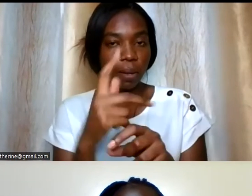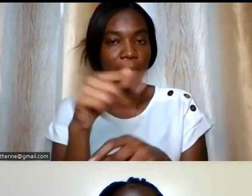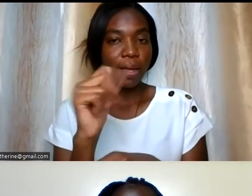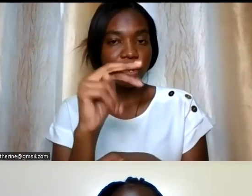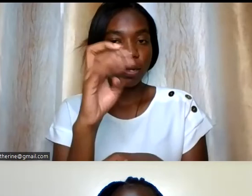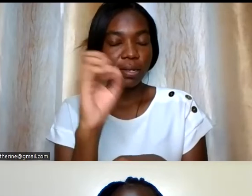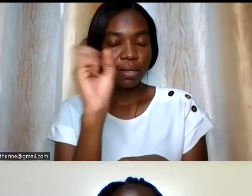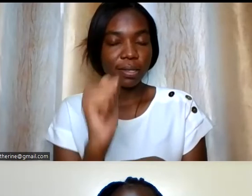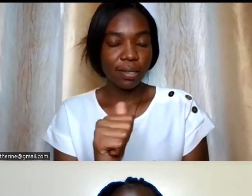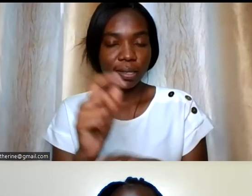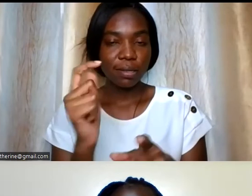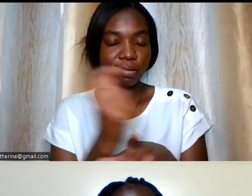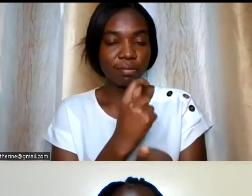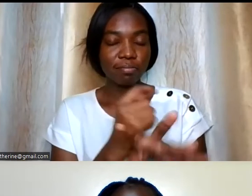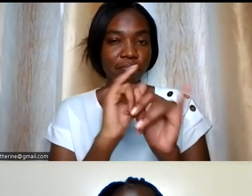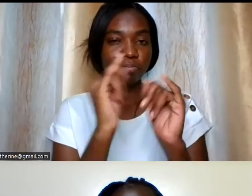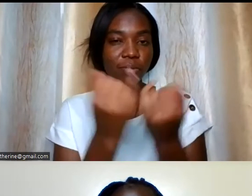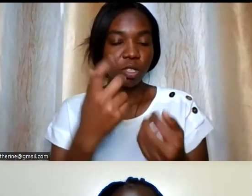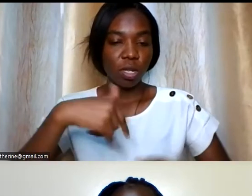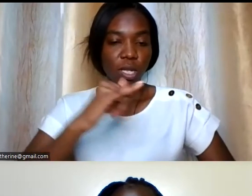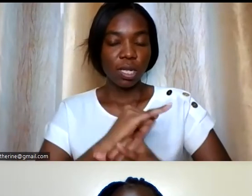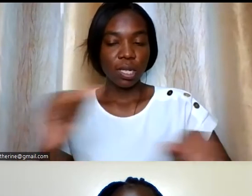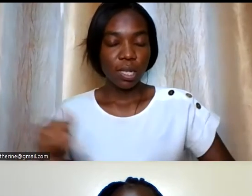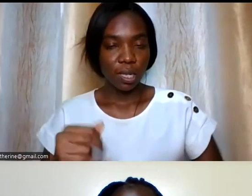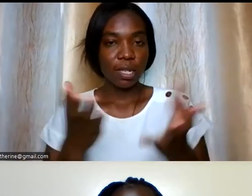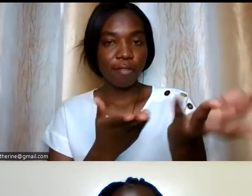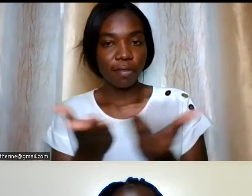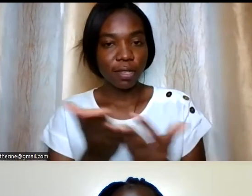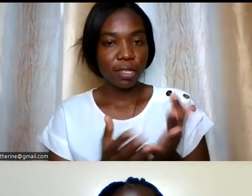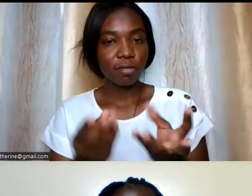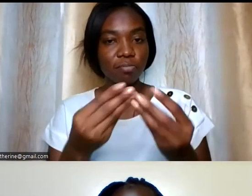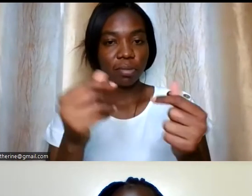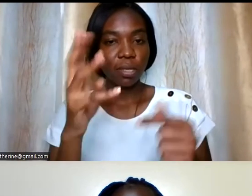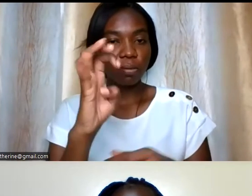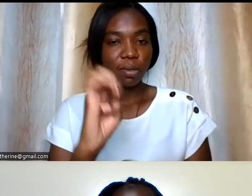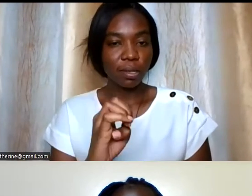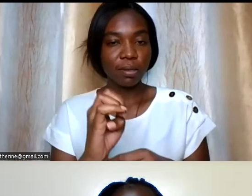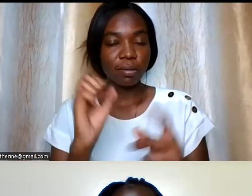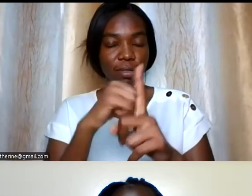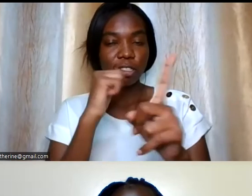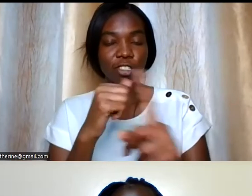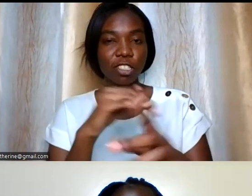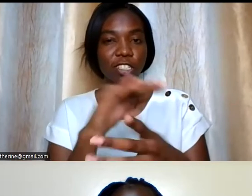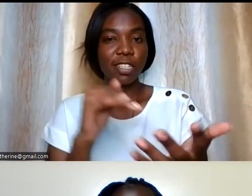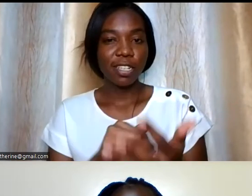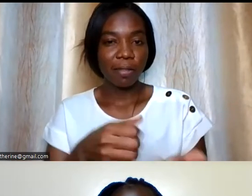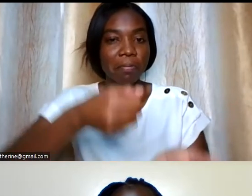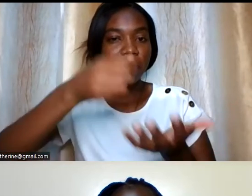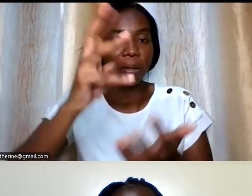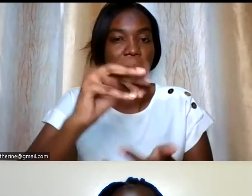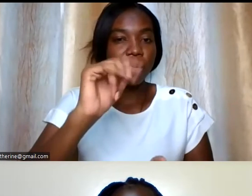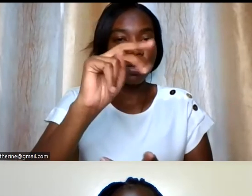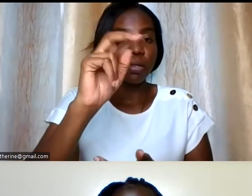Institute, We Clean Services, Suluhu Mediation Center, Kapula Mintito, Profiles